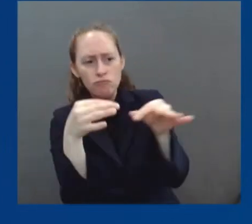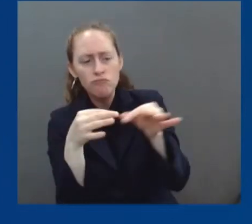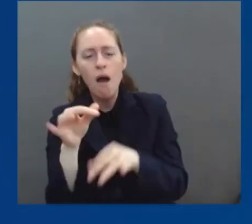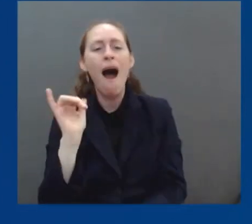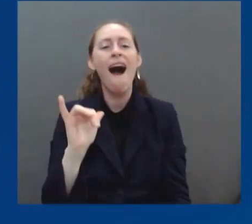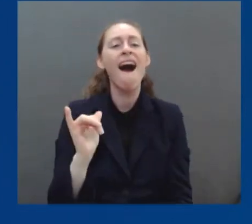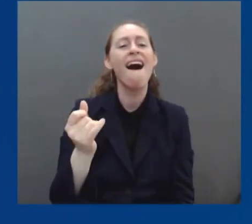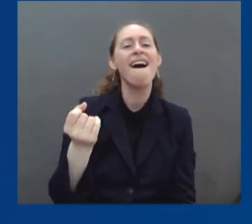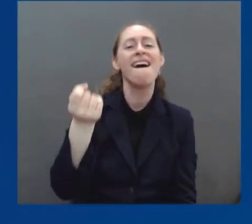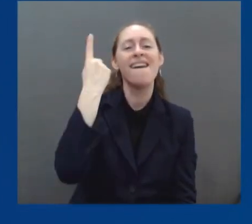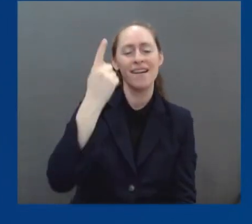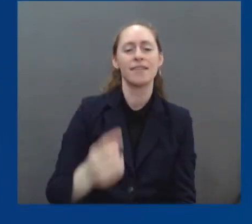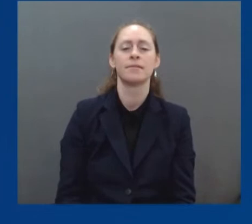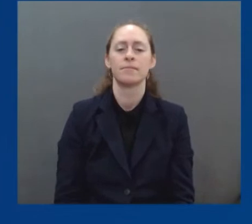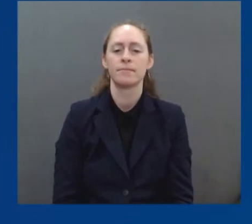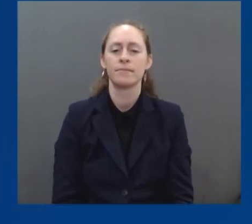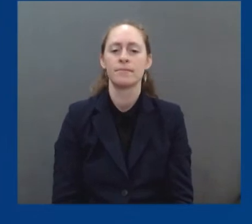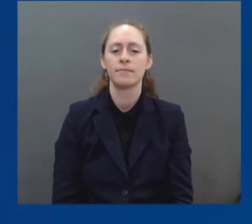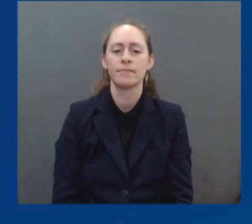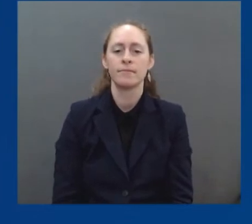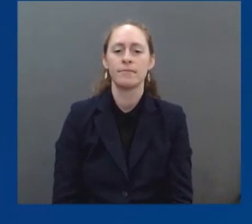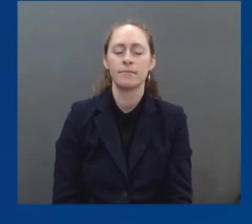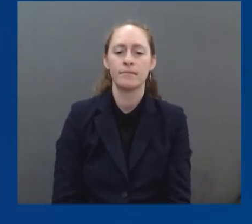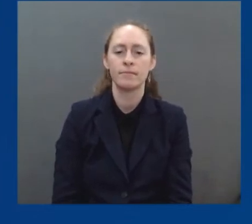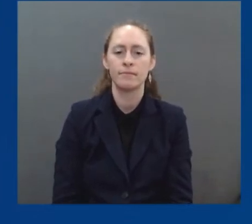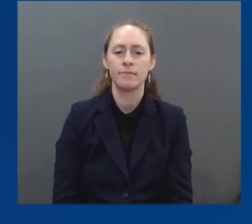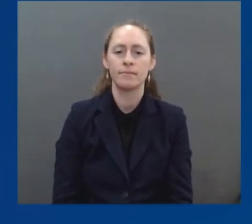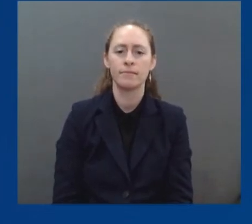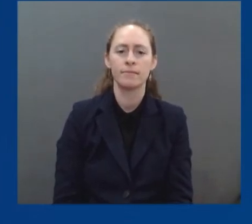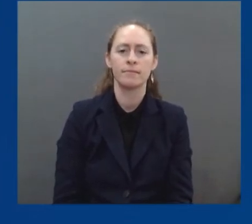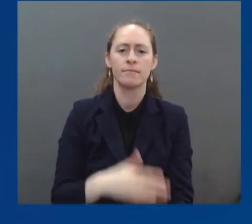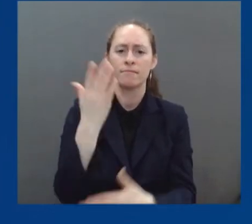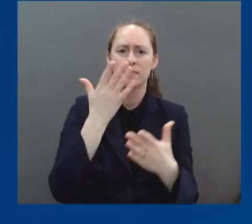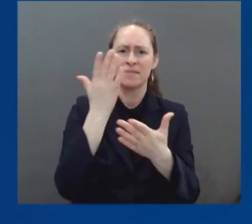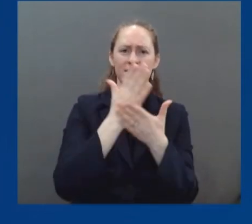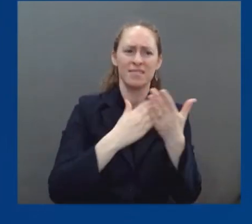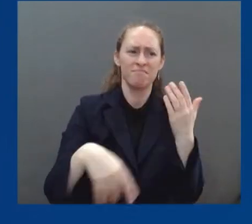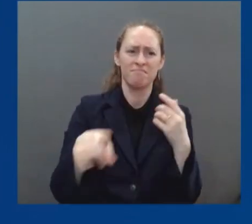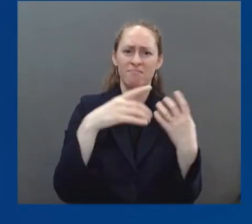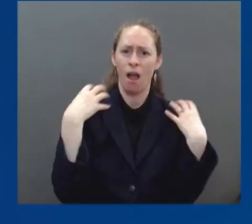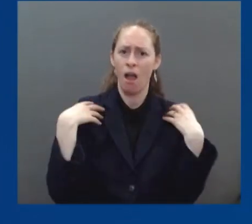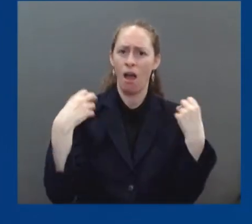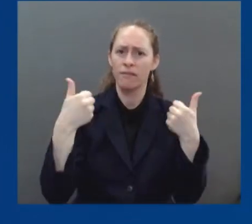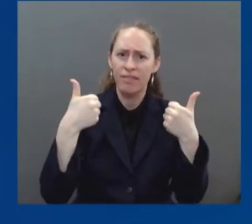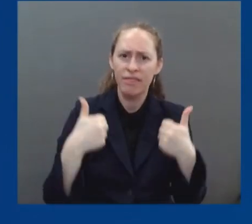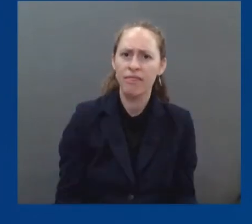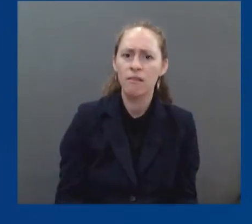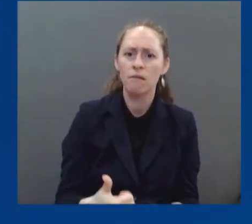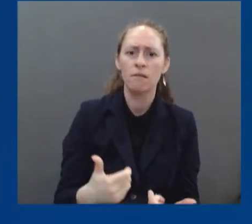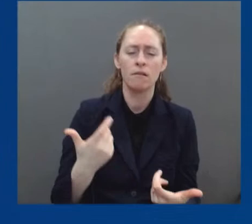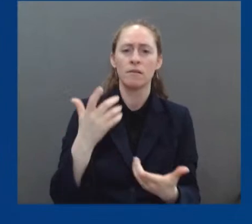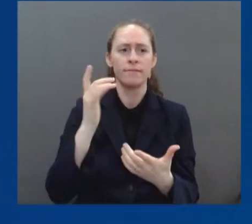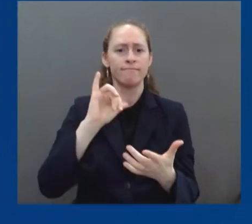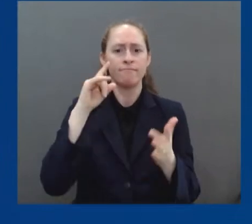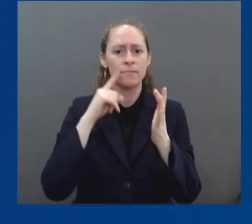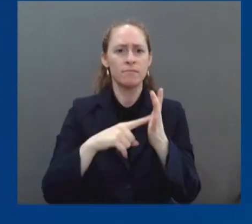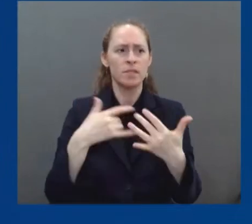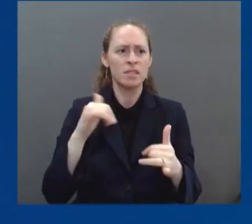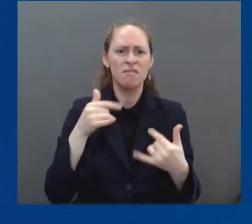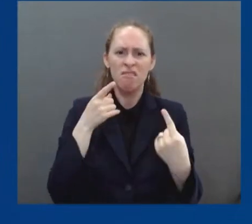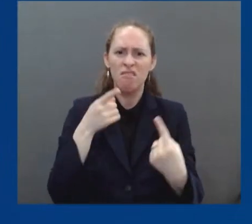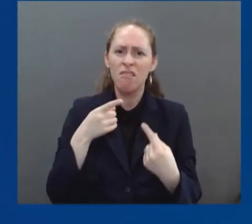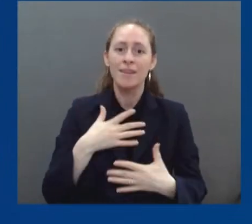from things that are easier to notice, like trouble breathing or irregular heartbeats, to less apparent but potentially